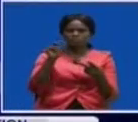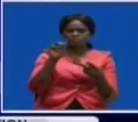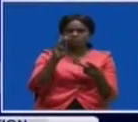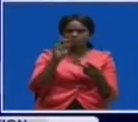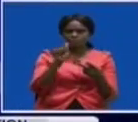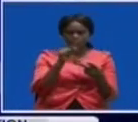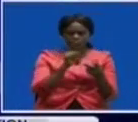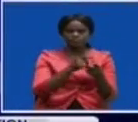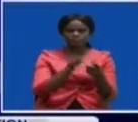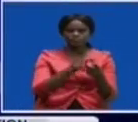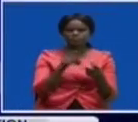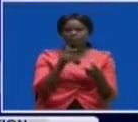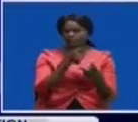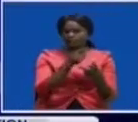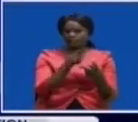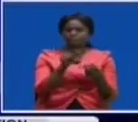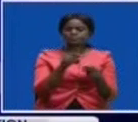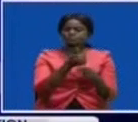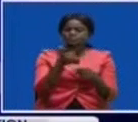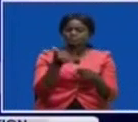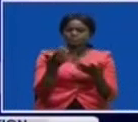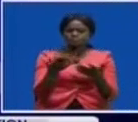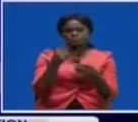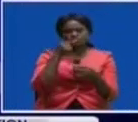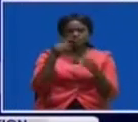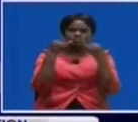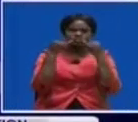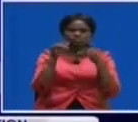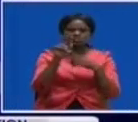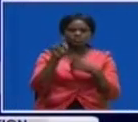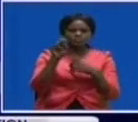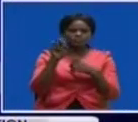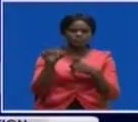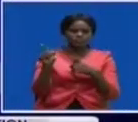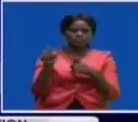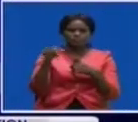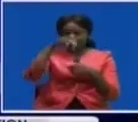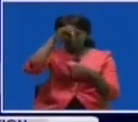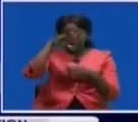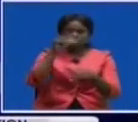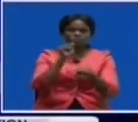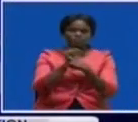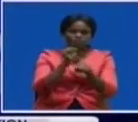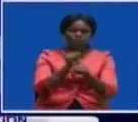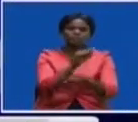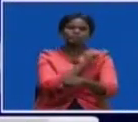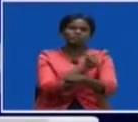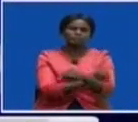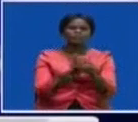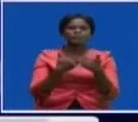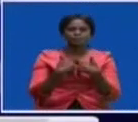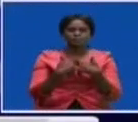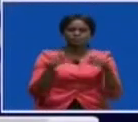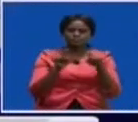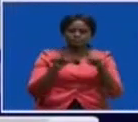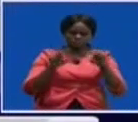and Tom Kamanga 27. Mr. Vermelin told ZNBC News that Mopani is working with relevant authorities